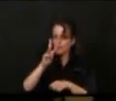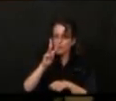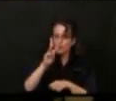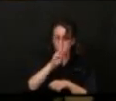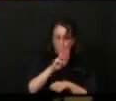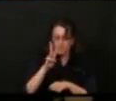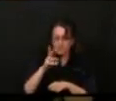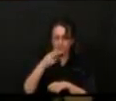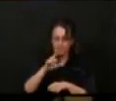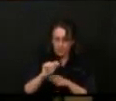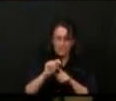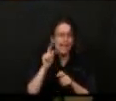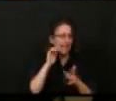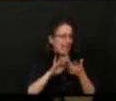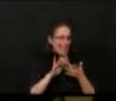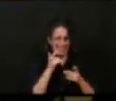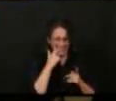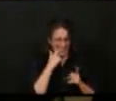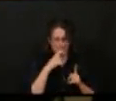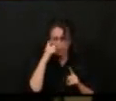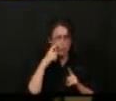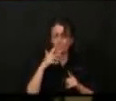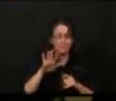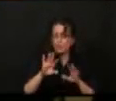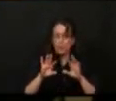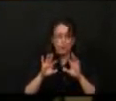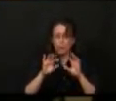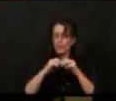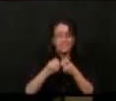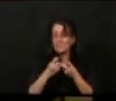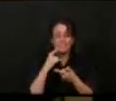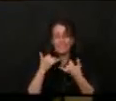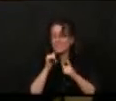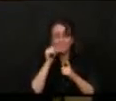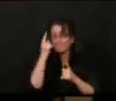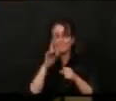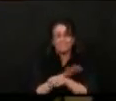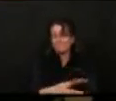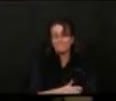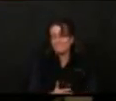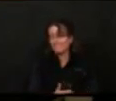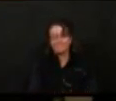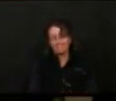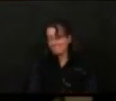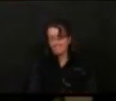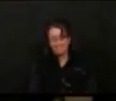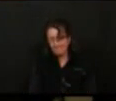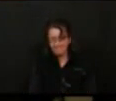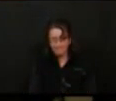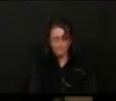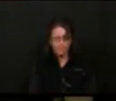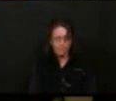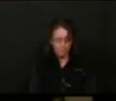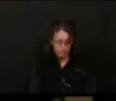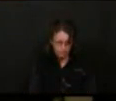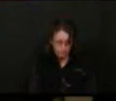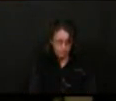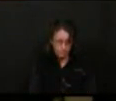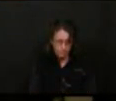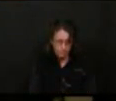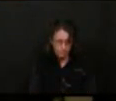I still don't understand Windham Windsor Housing Trust as much as I should. But because this is stock that you